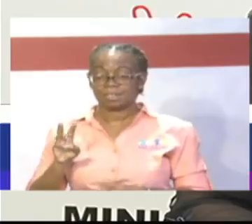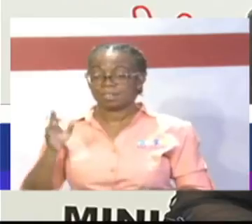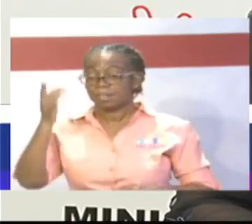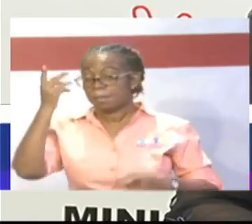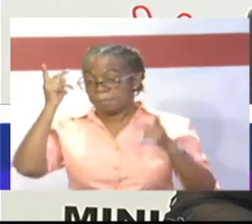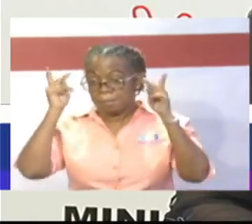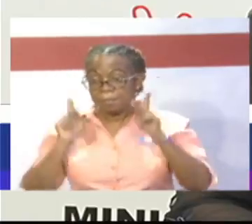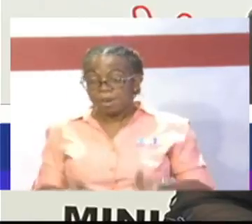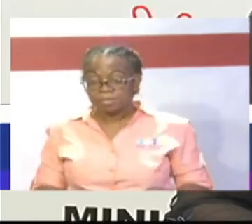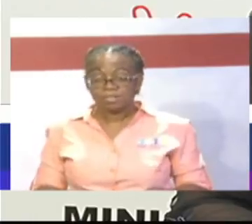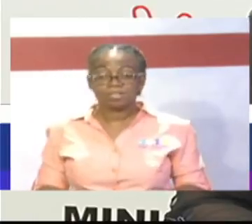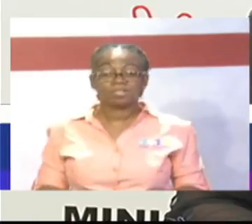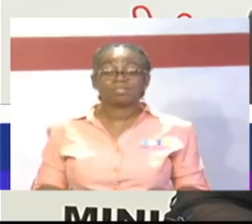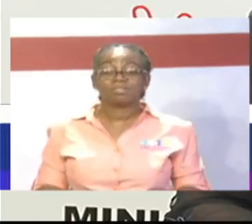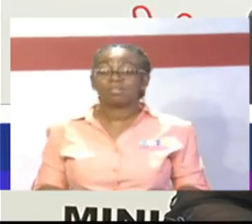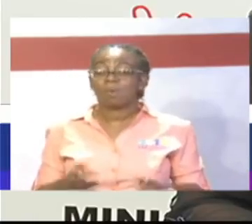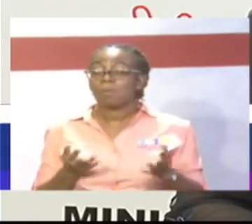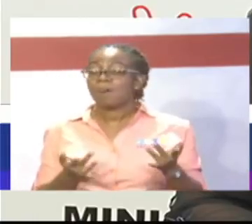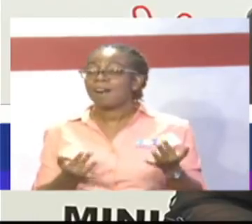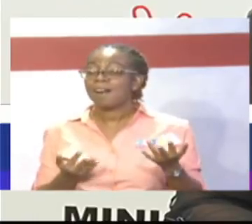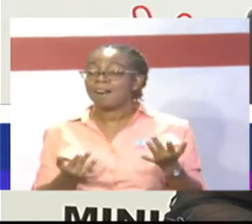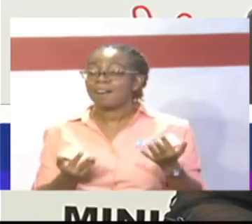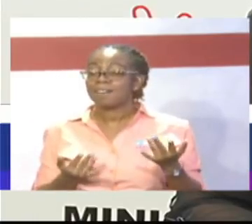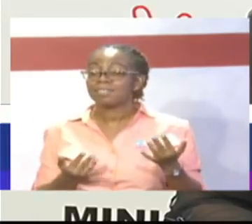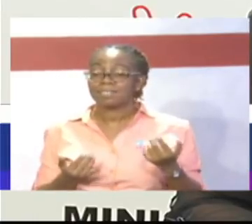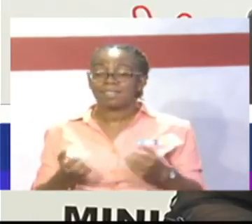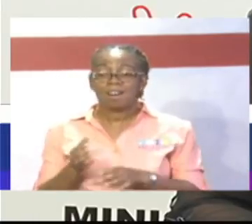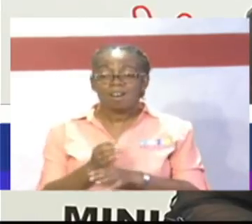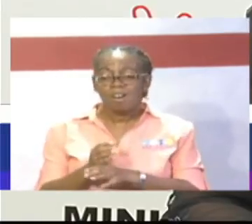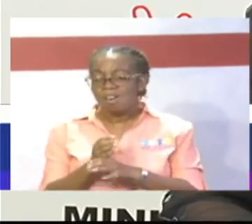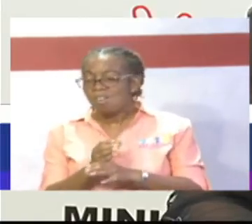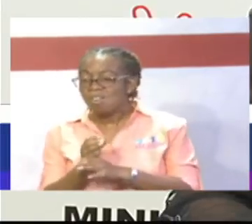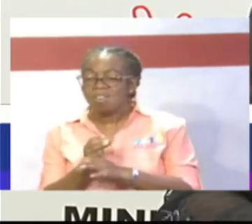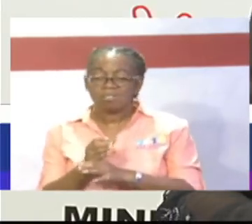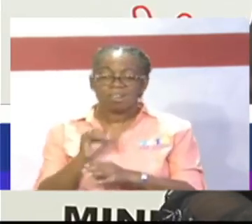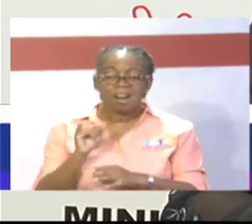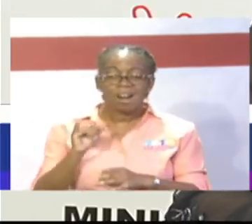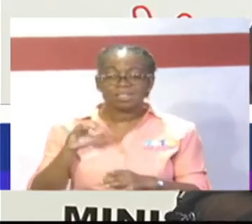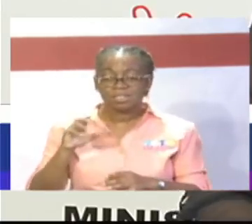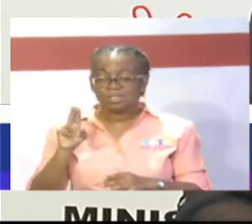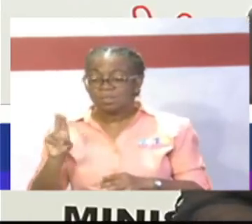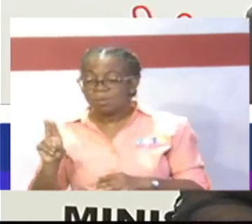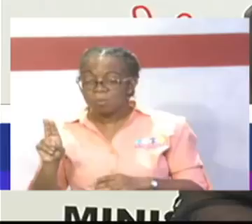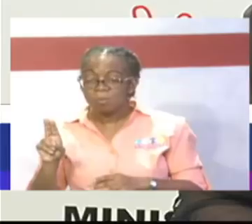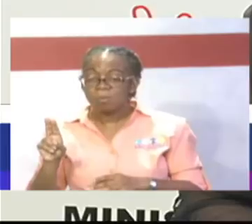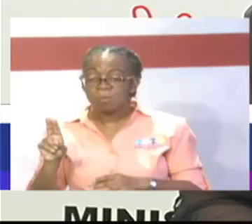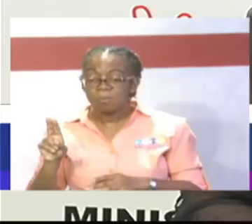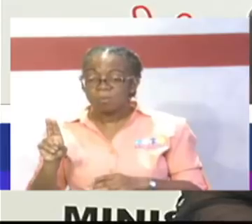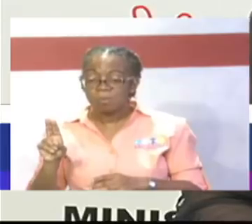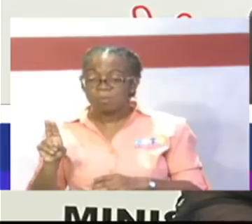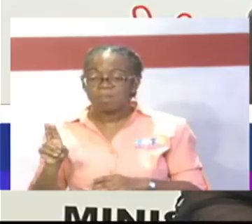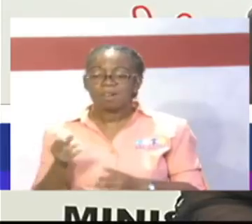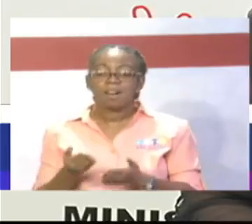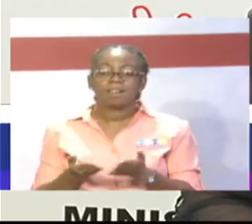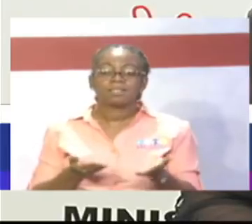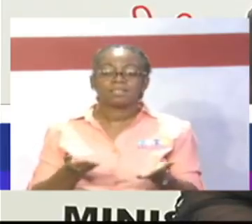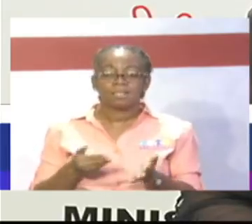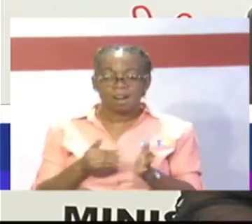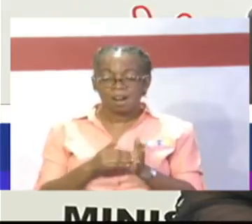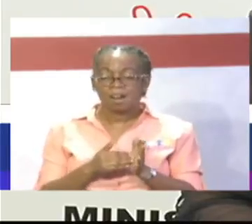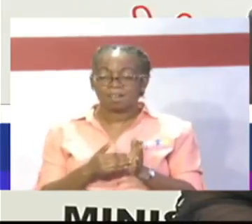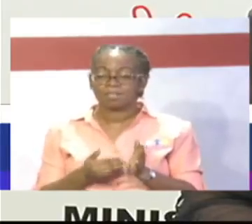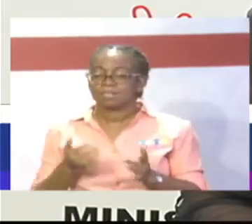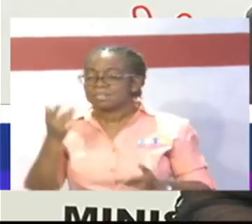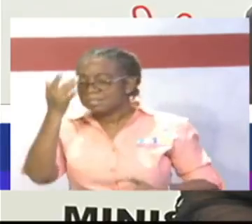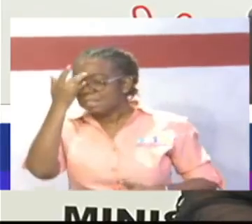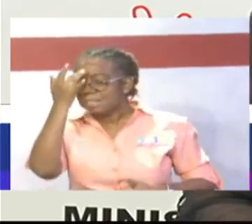are awaiting care in the intensive unit departments, and some of those 6 are too critically